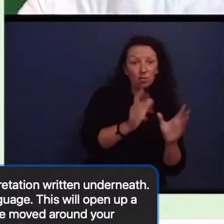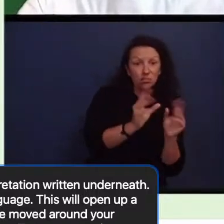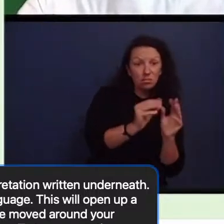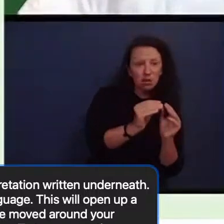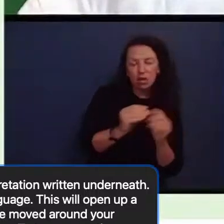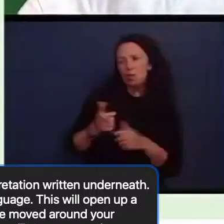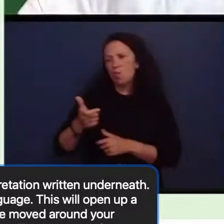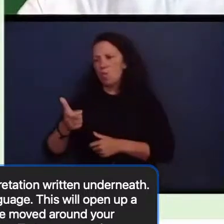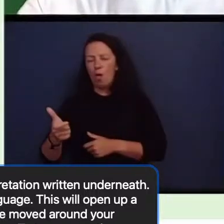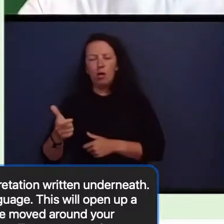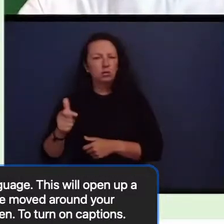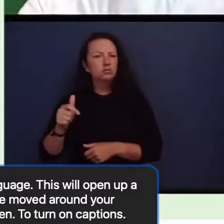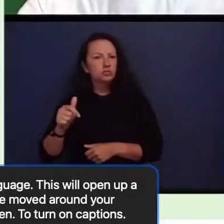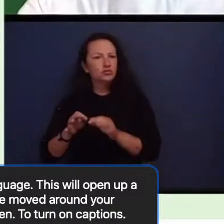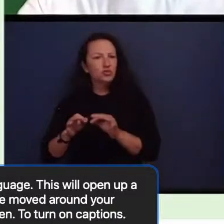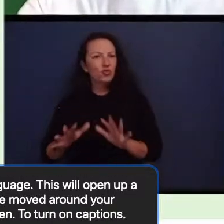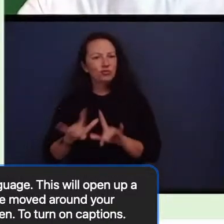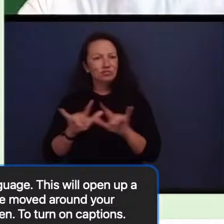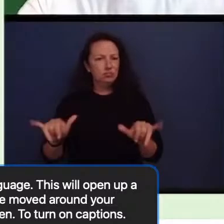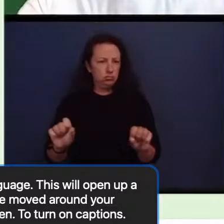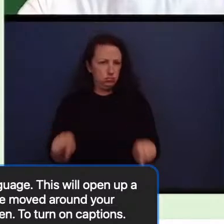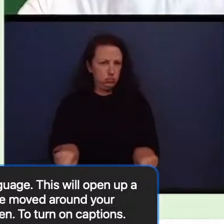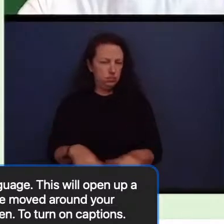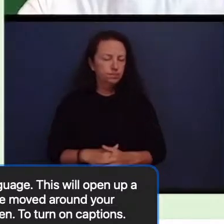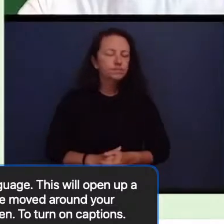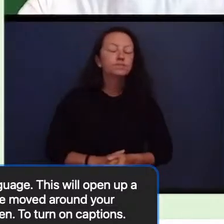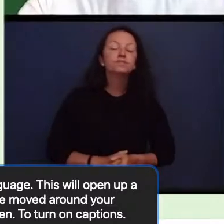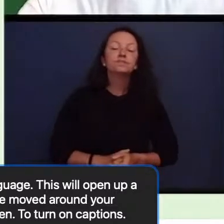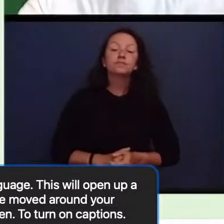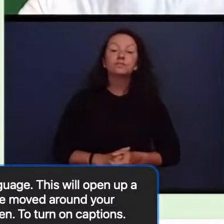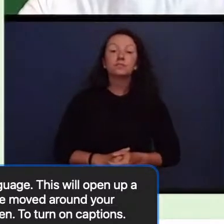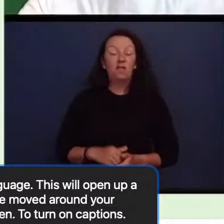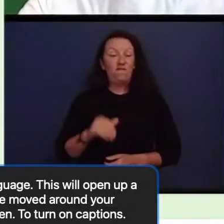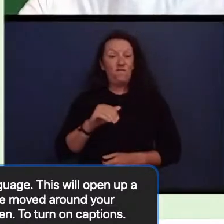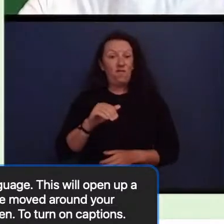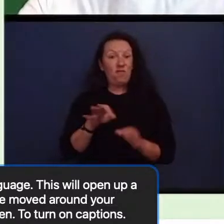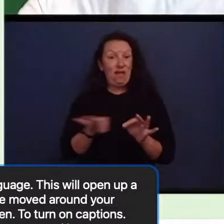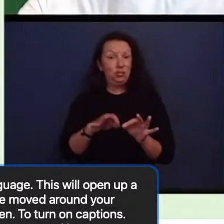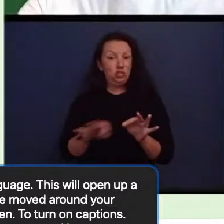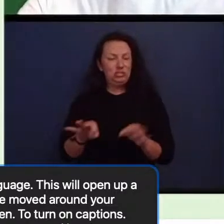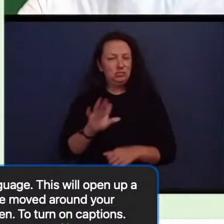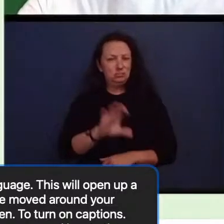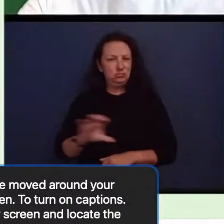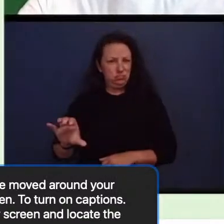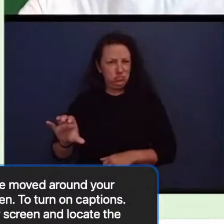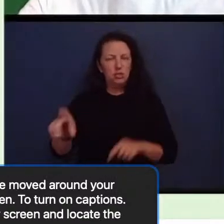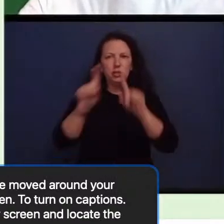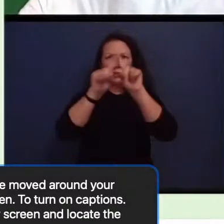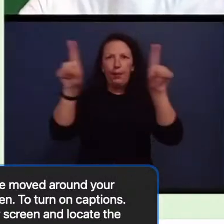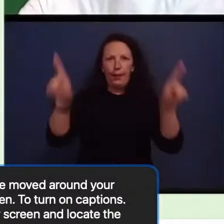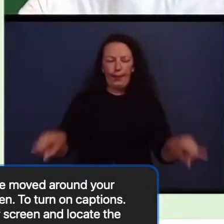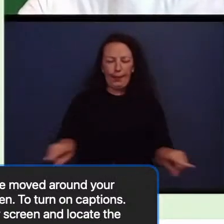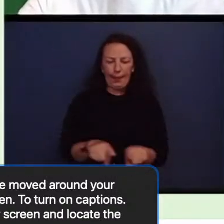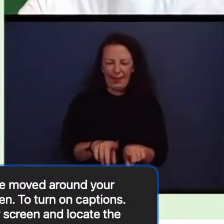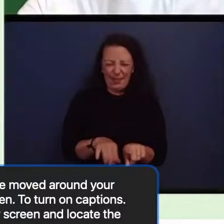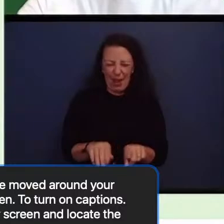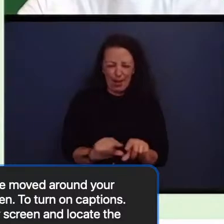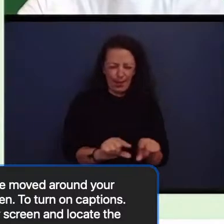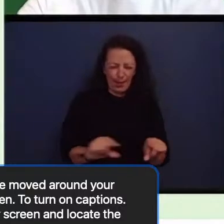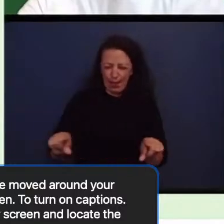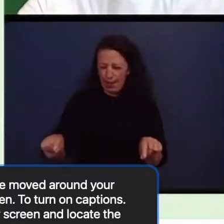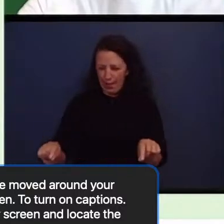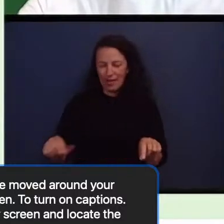captions, again, navigate to the bottom of the Zoom webinar screen and locate the closed captioning symbol. It looks like a